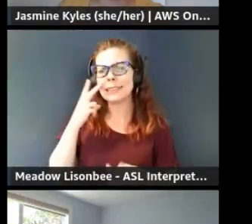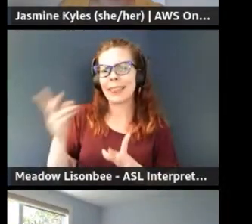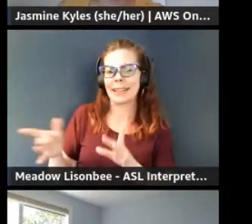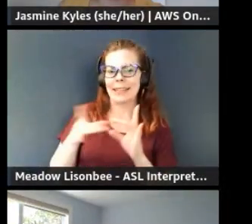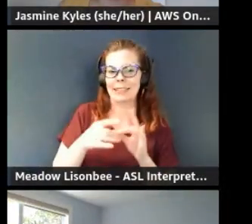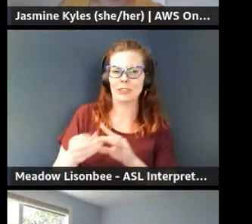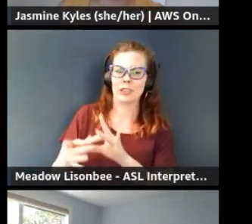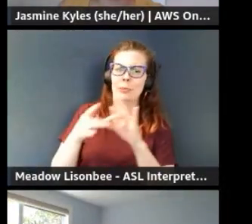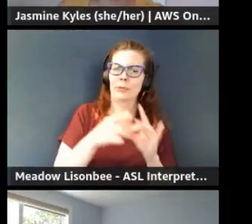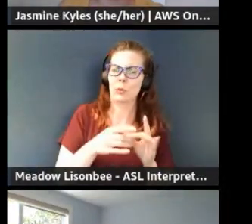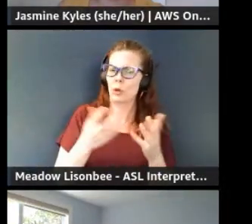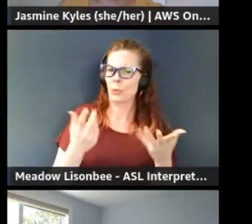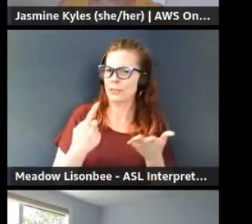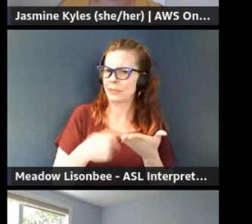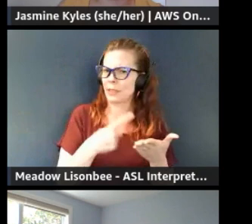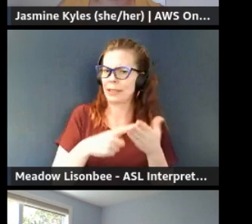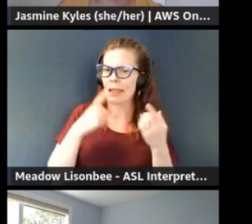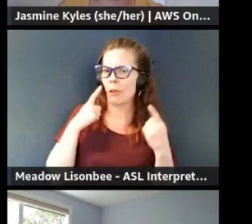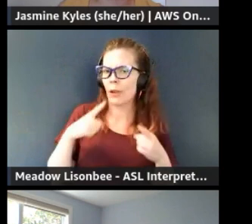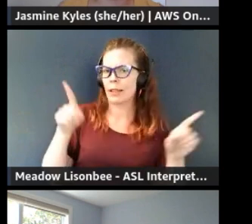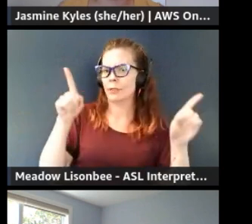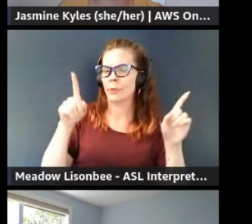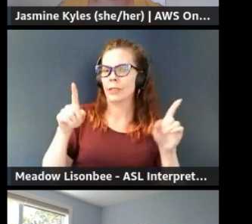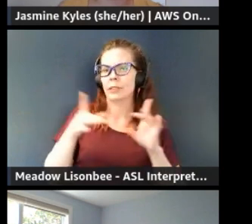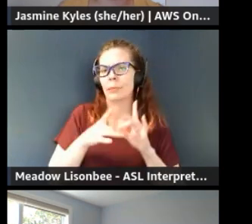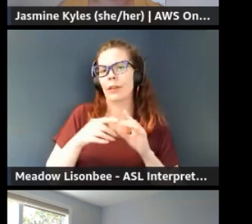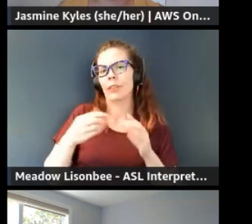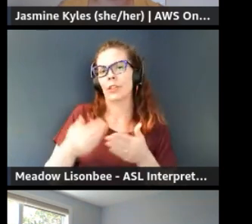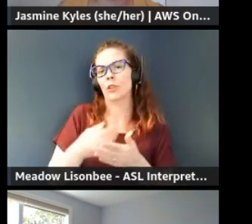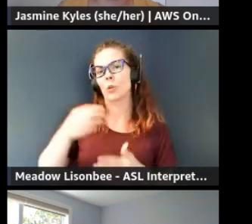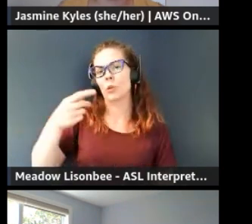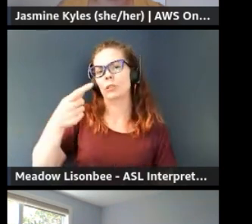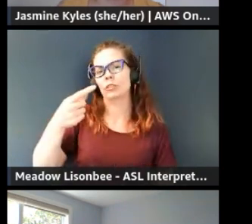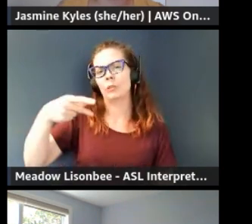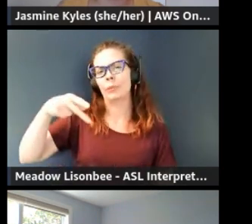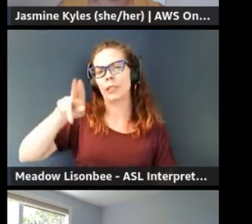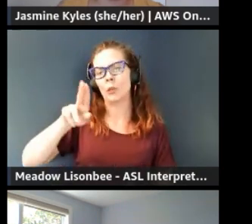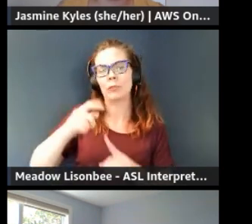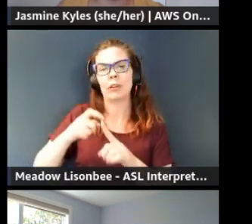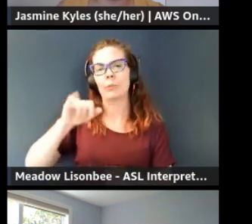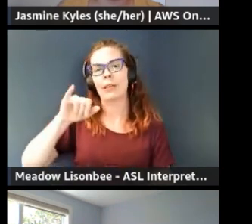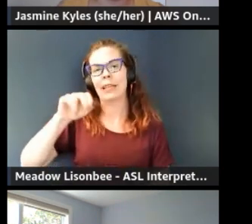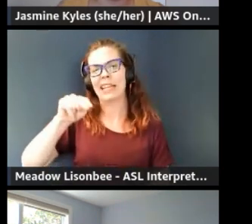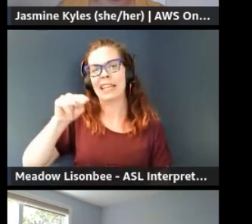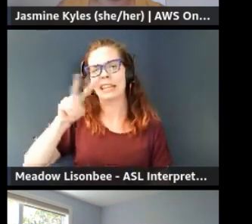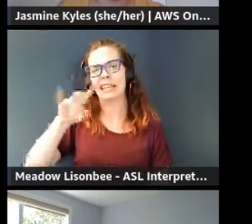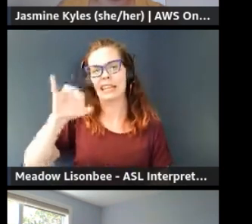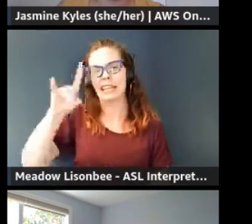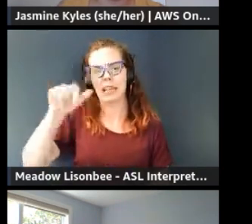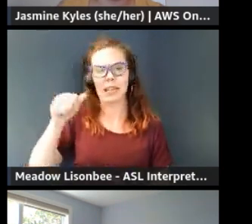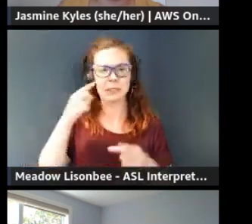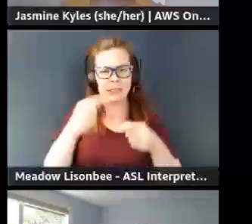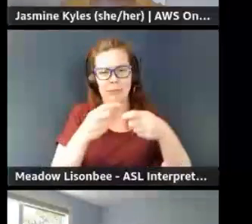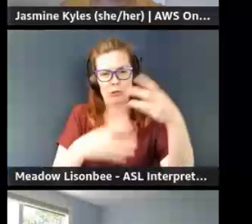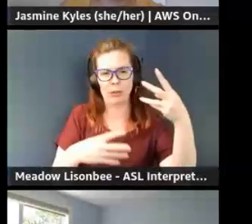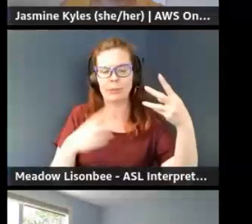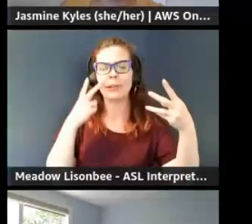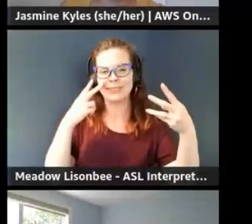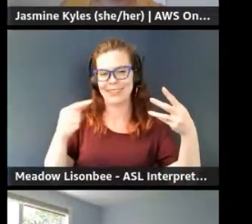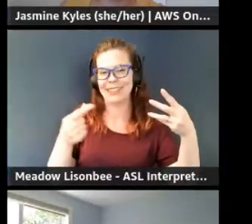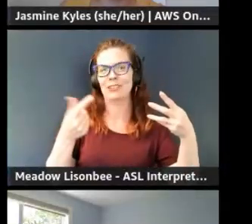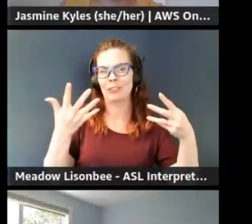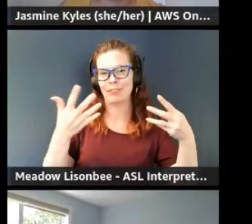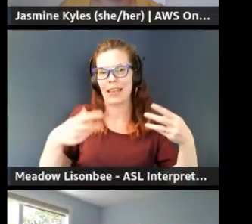talked about the announcement that we've had about some of the new GPUs from NVIDIA. I mean, I think in the drop down here, I can see the G5 and